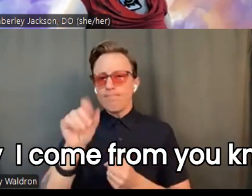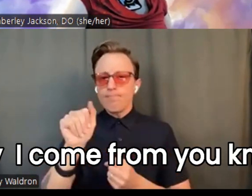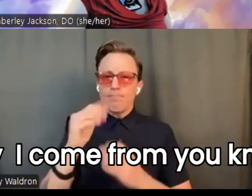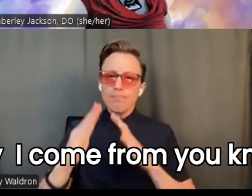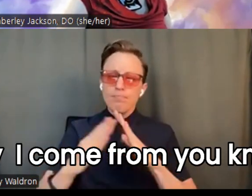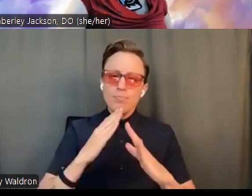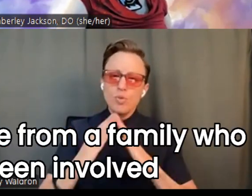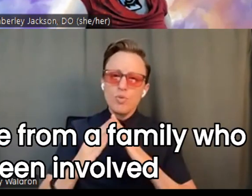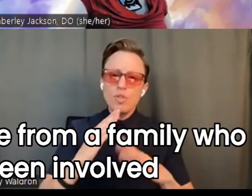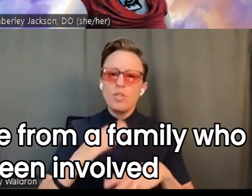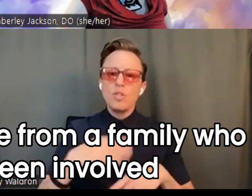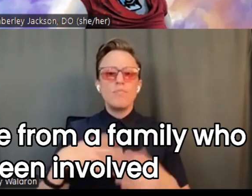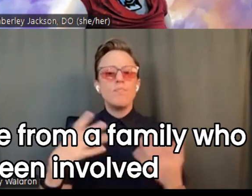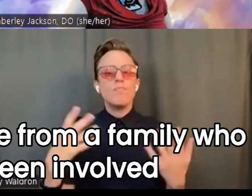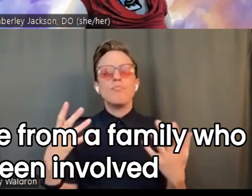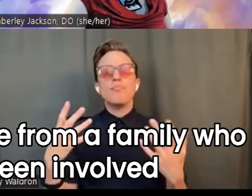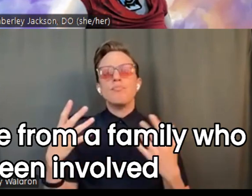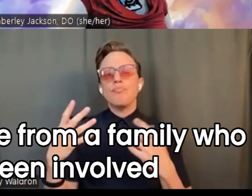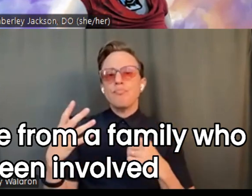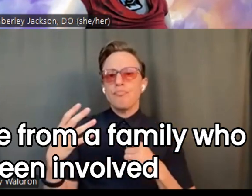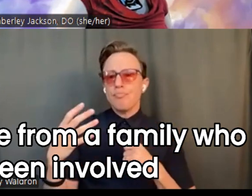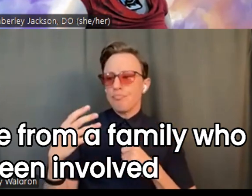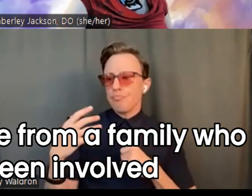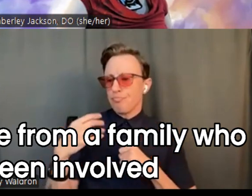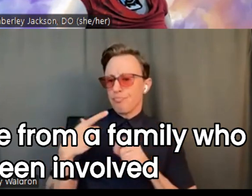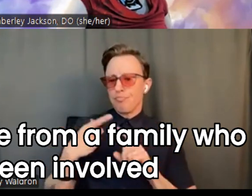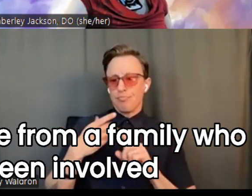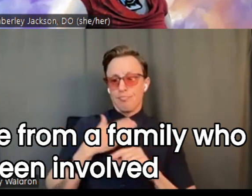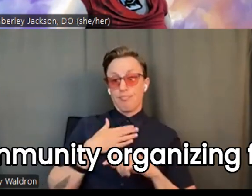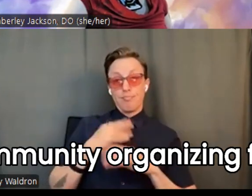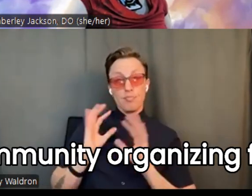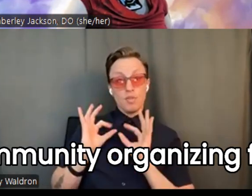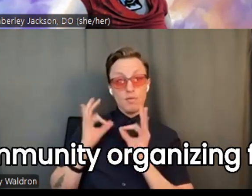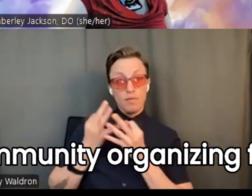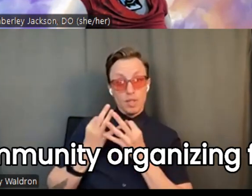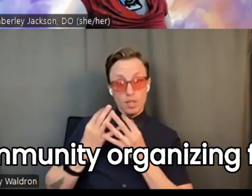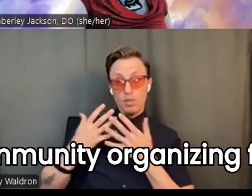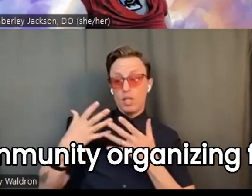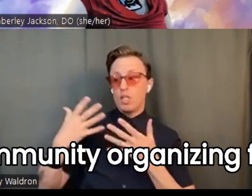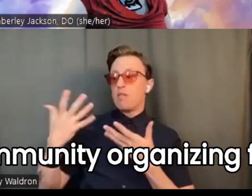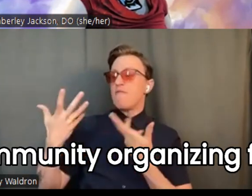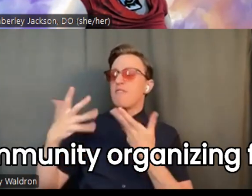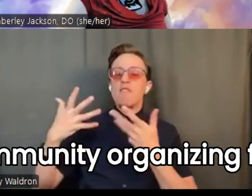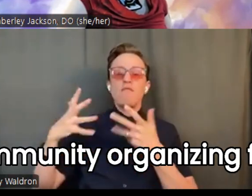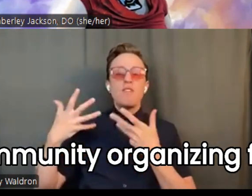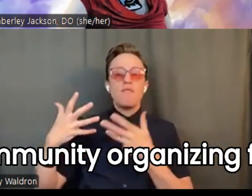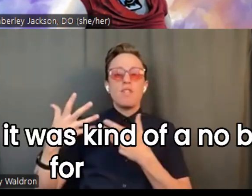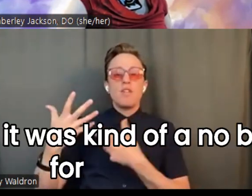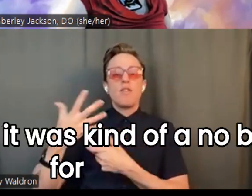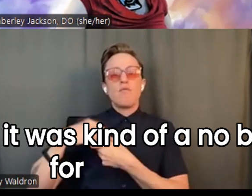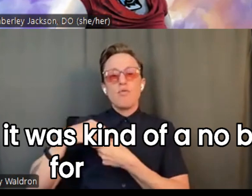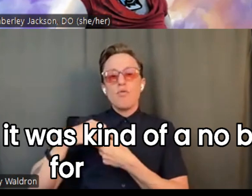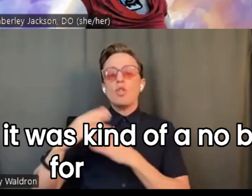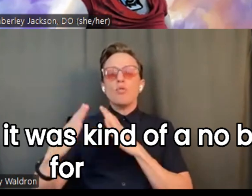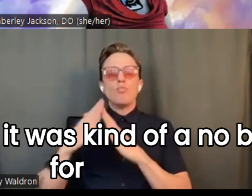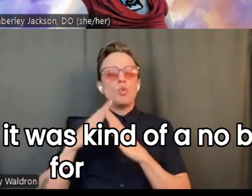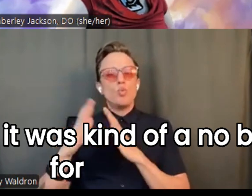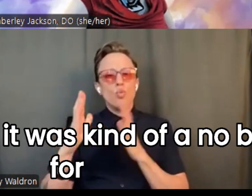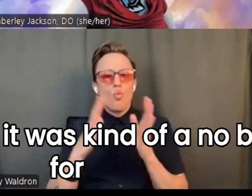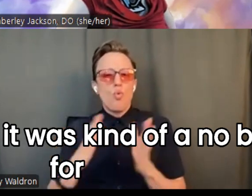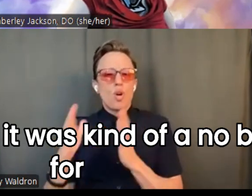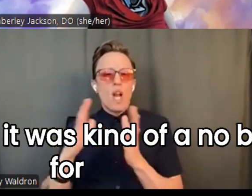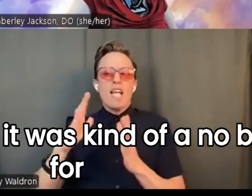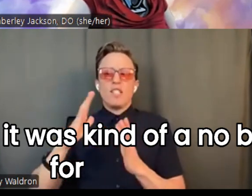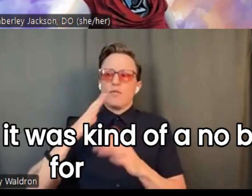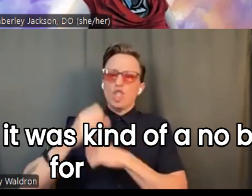come from I come from a family who have been involved in community organizing for generations, so